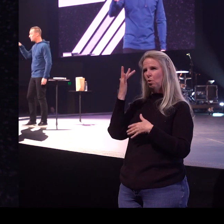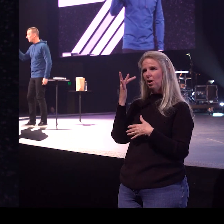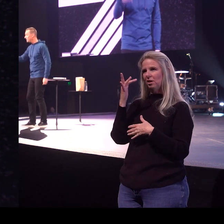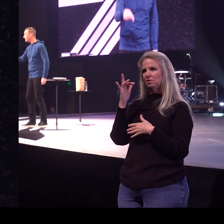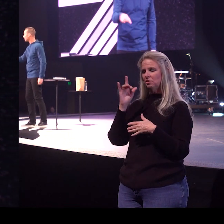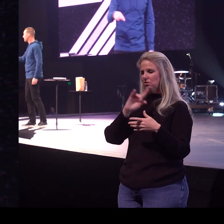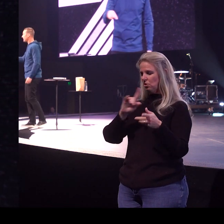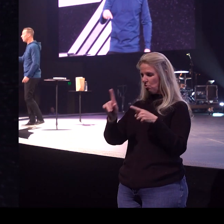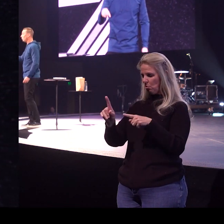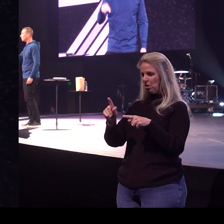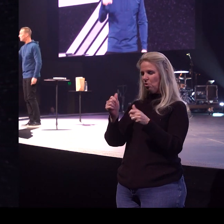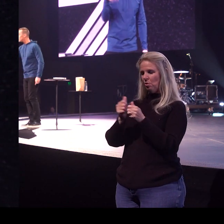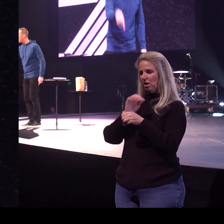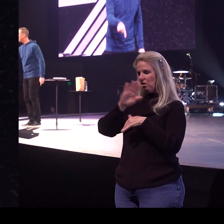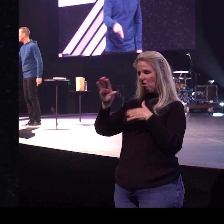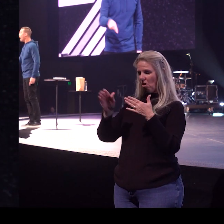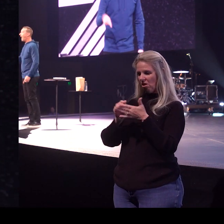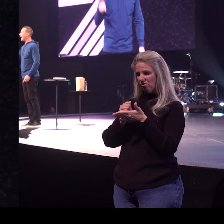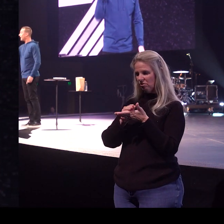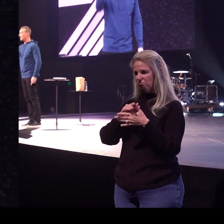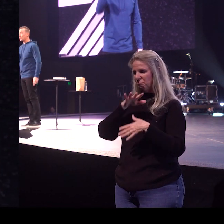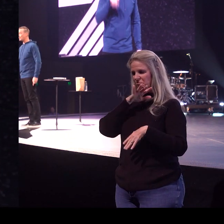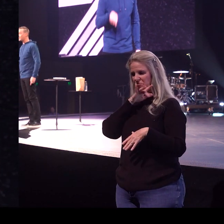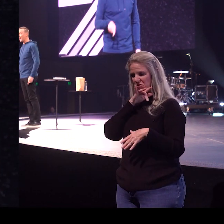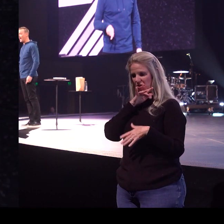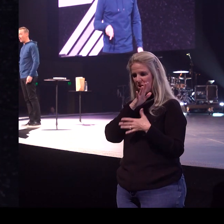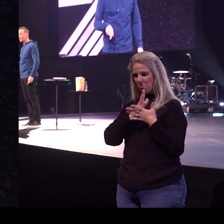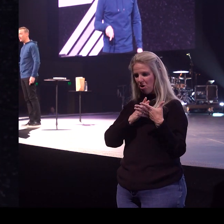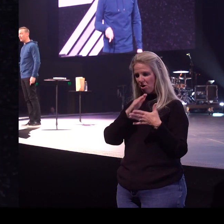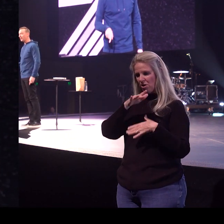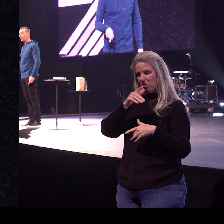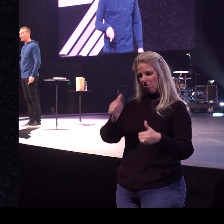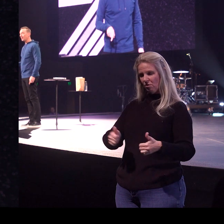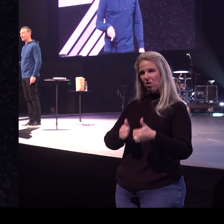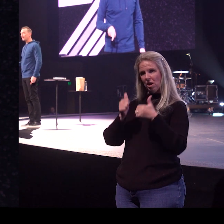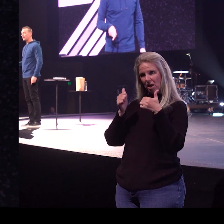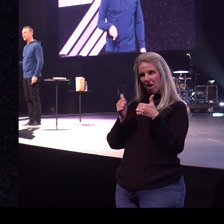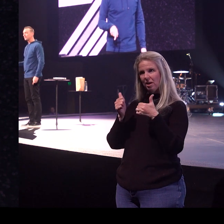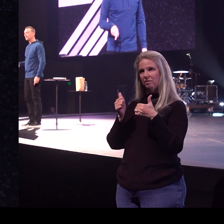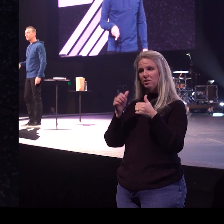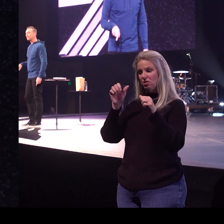if Jesus could get a hold of this woman, I got to check this guy out.